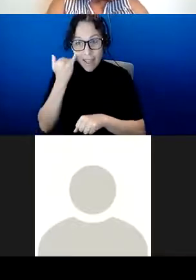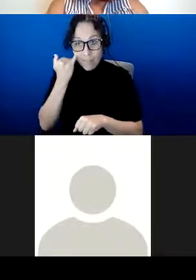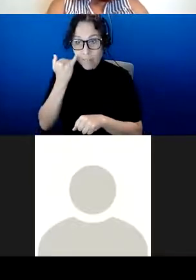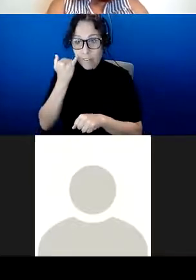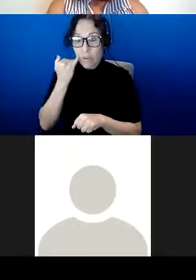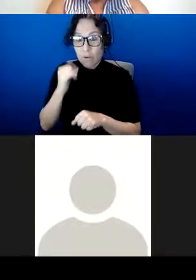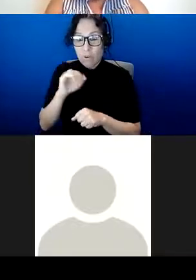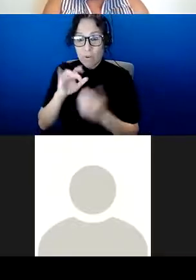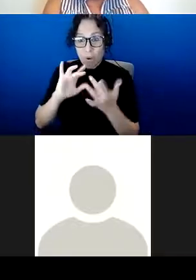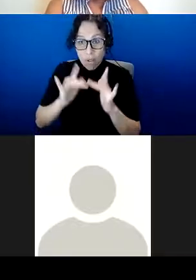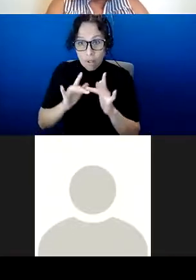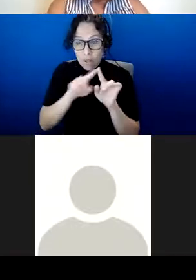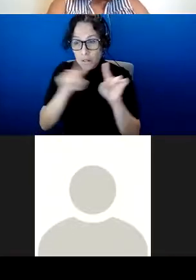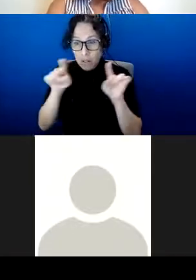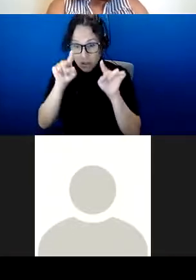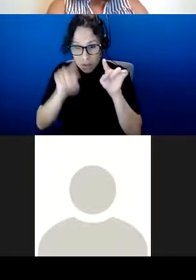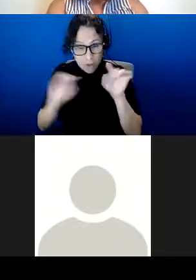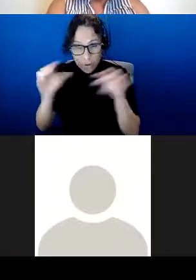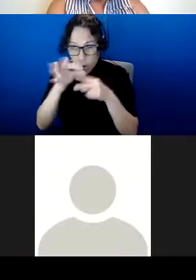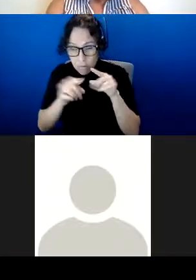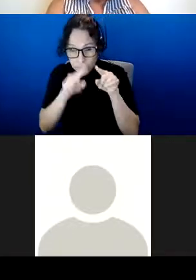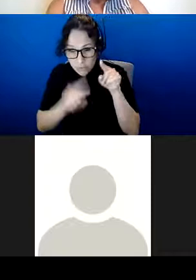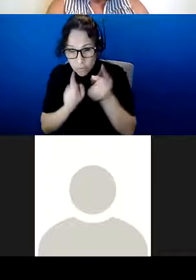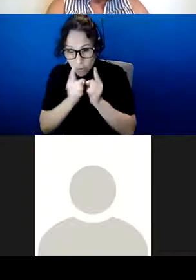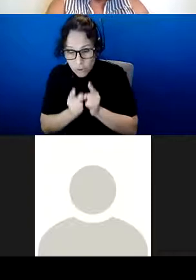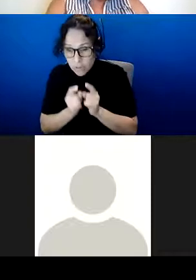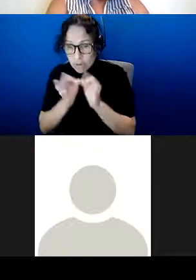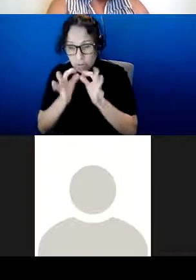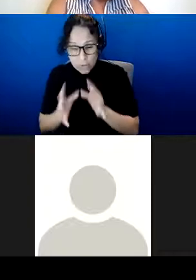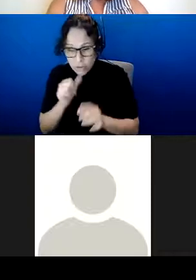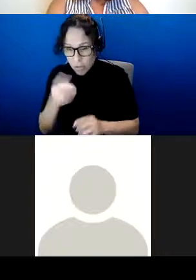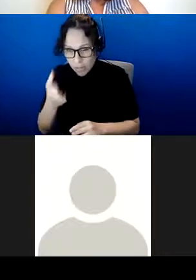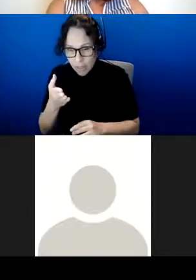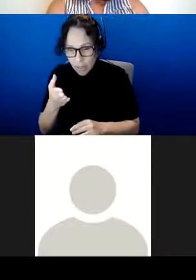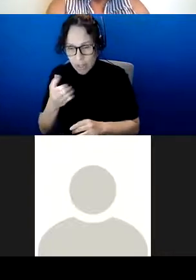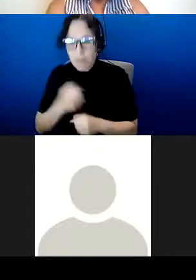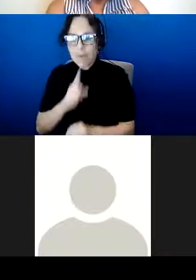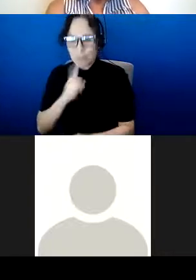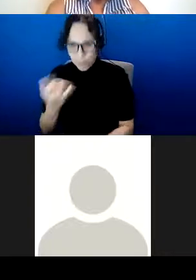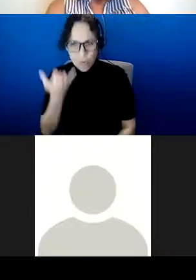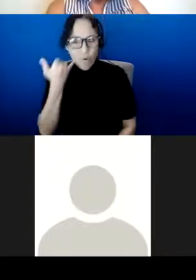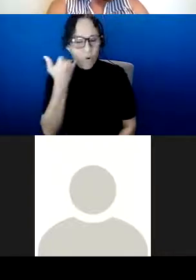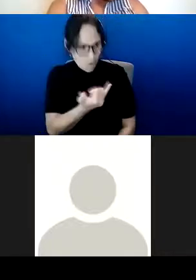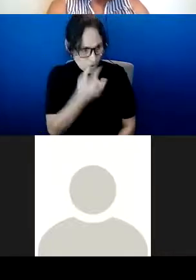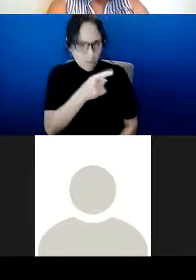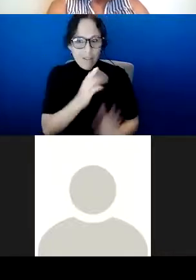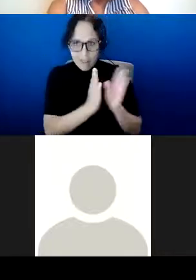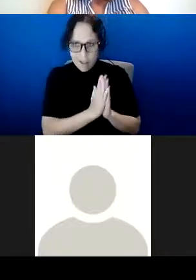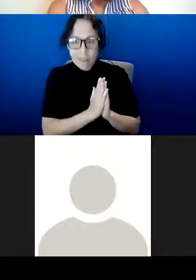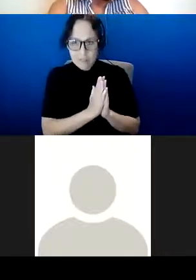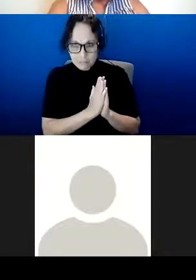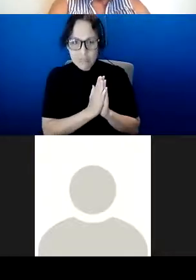available online, or even if you're not asked, make sure you ask for it or call the office